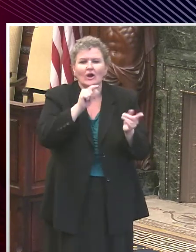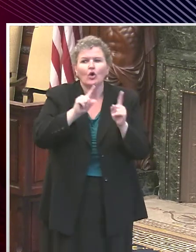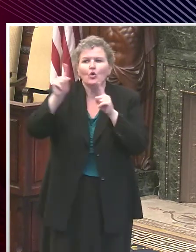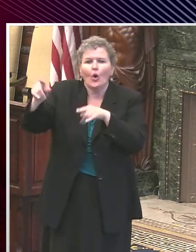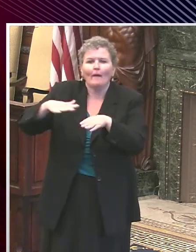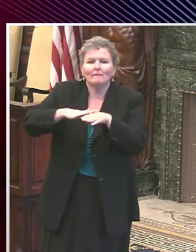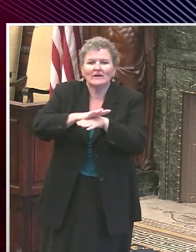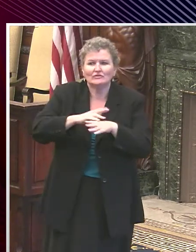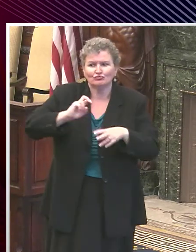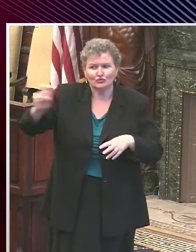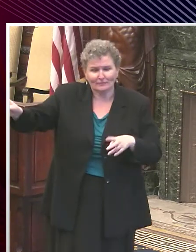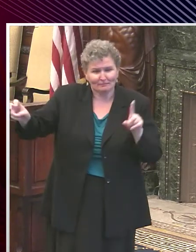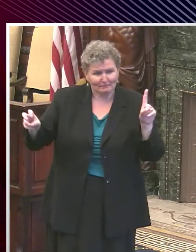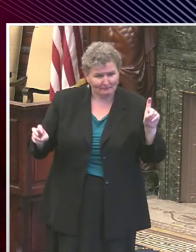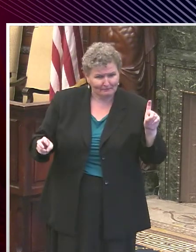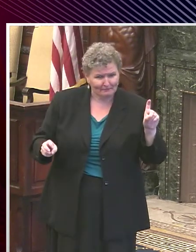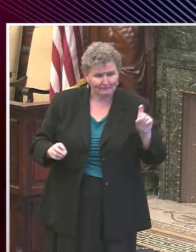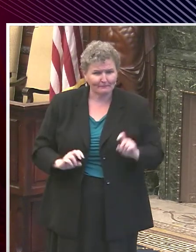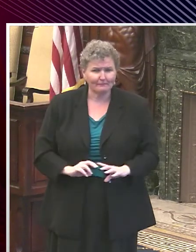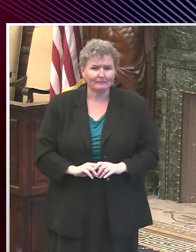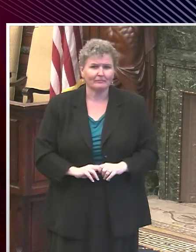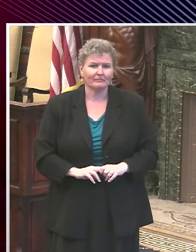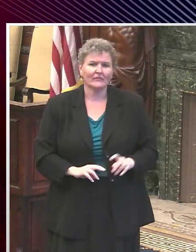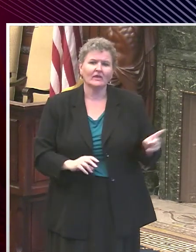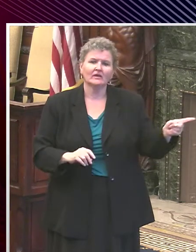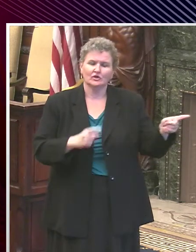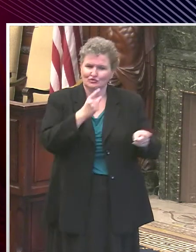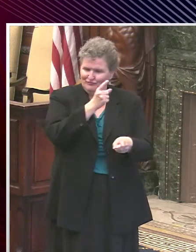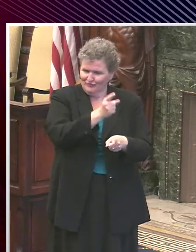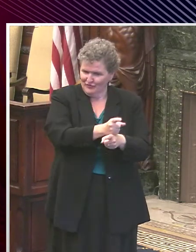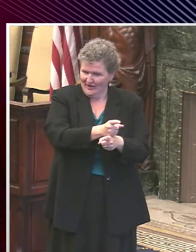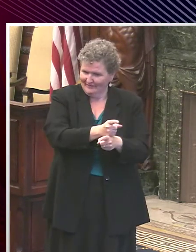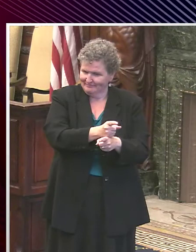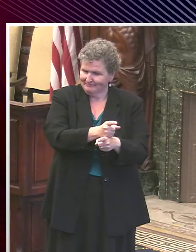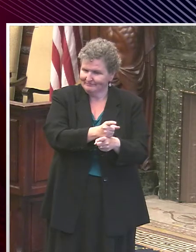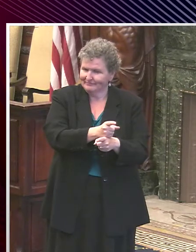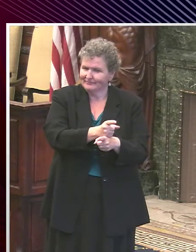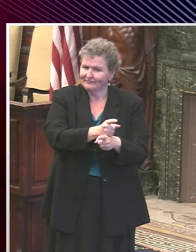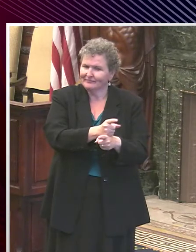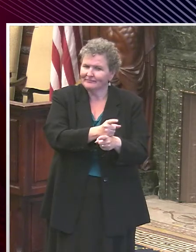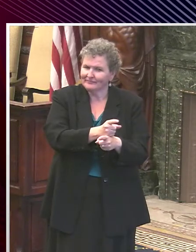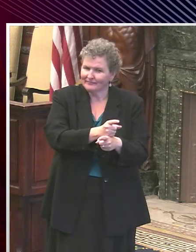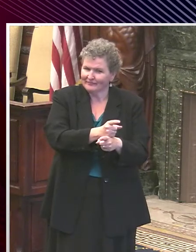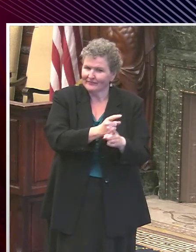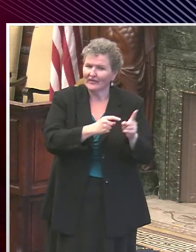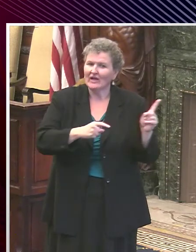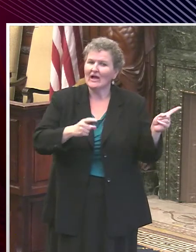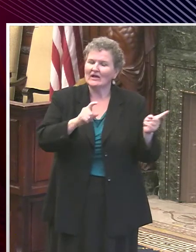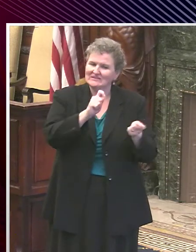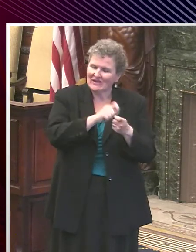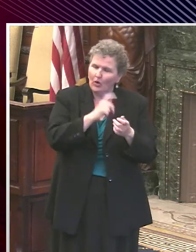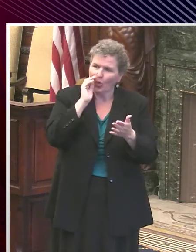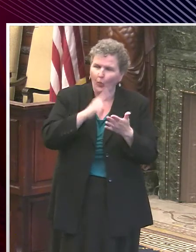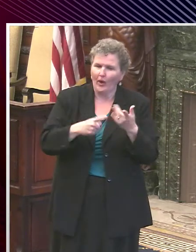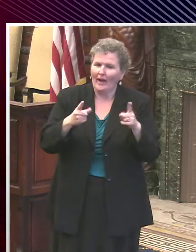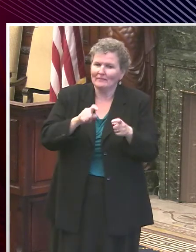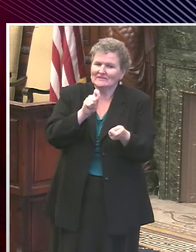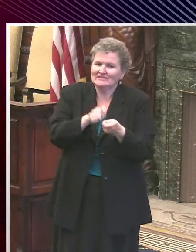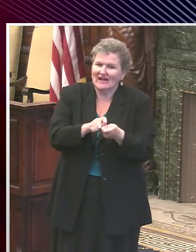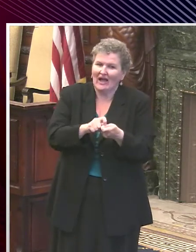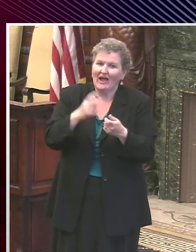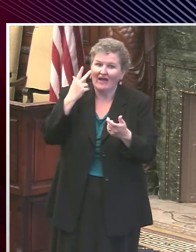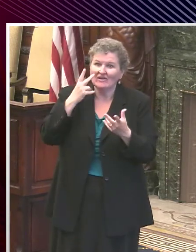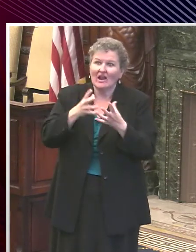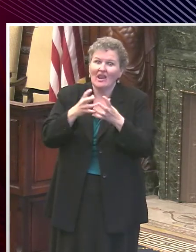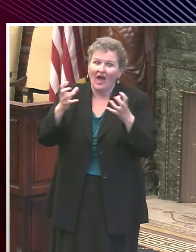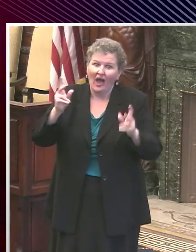trips. Correct. And it's not knowing exactly what it is that's happening at the beach. We're just seeing a fairly high proportion of our cases saying